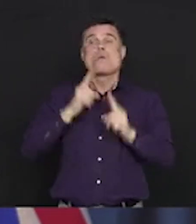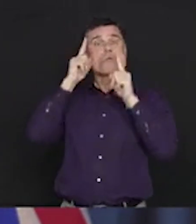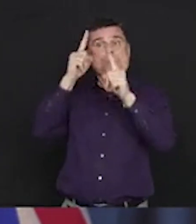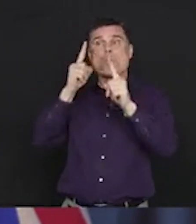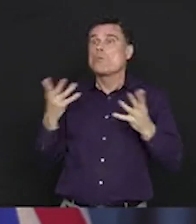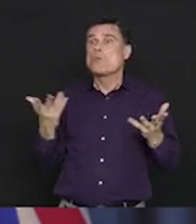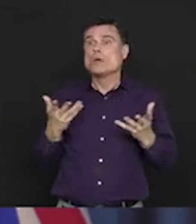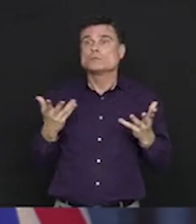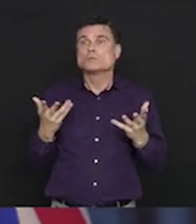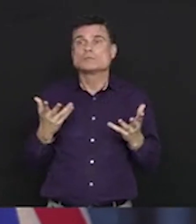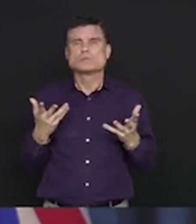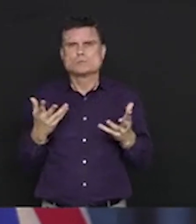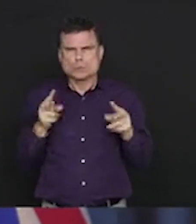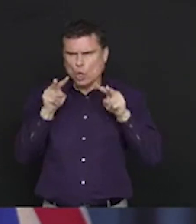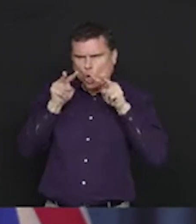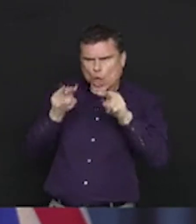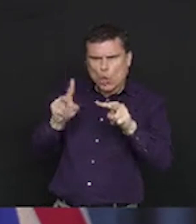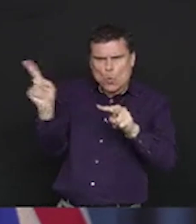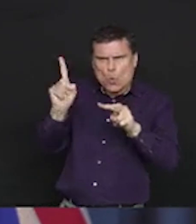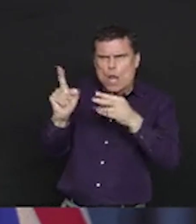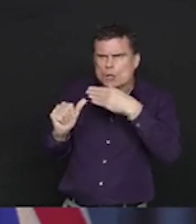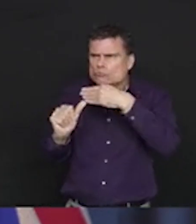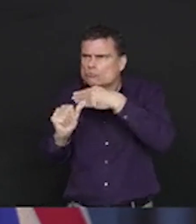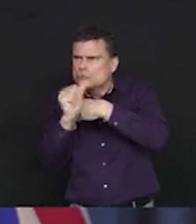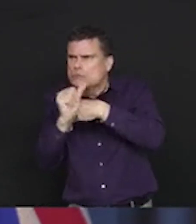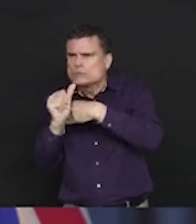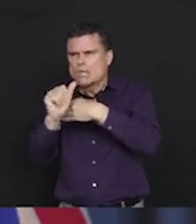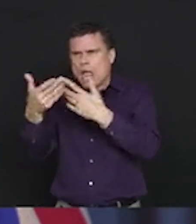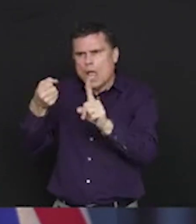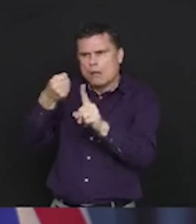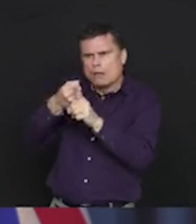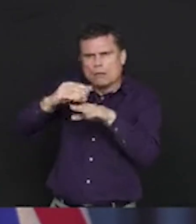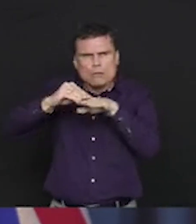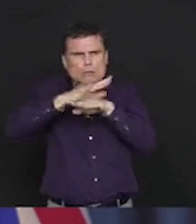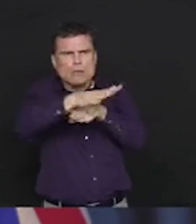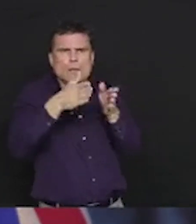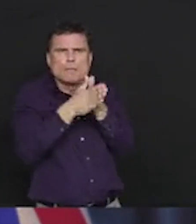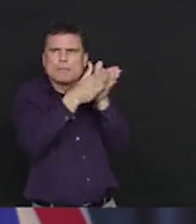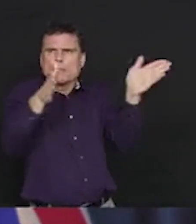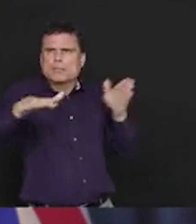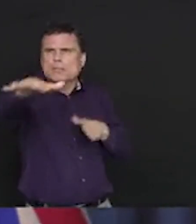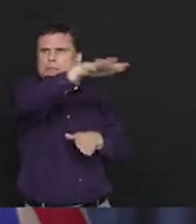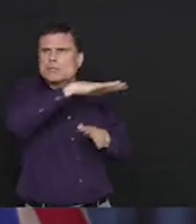take right now in our communities across the province.